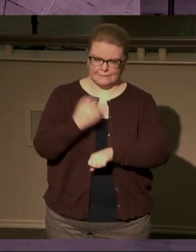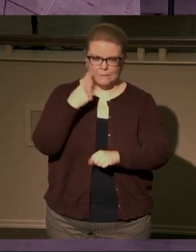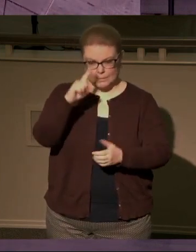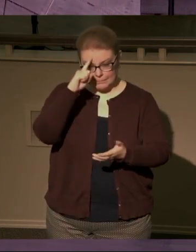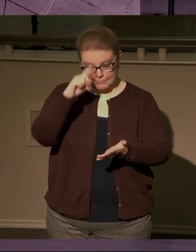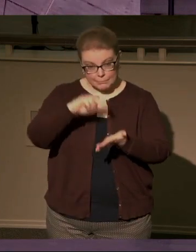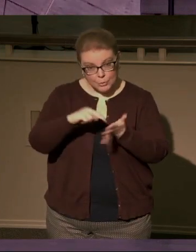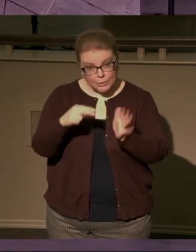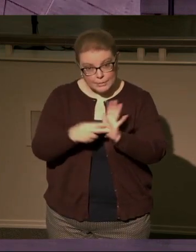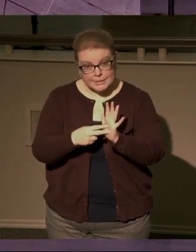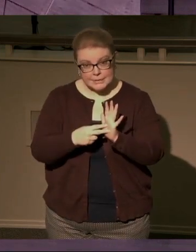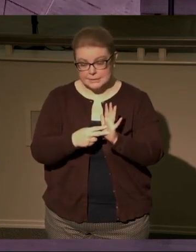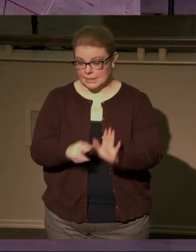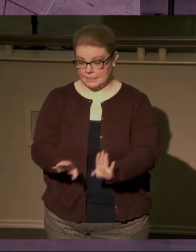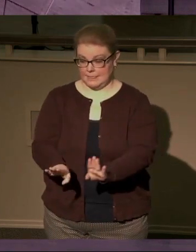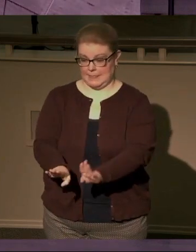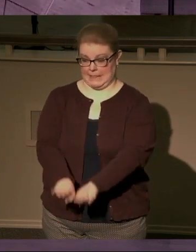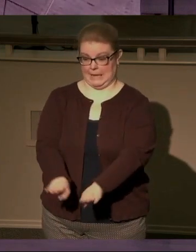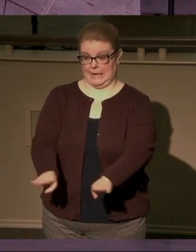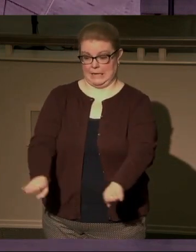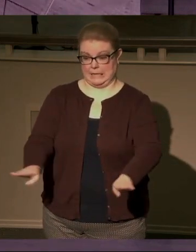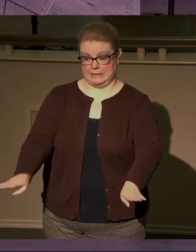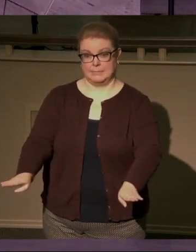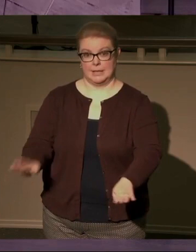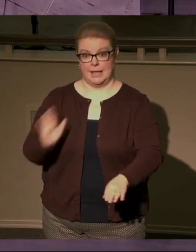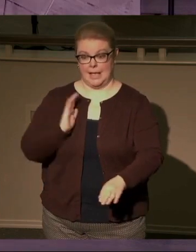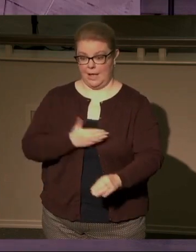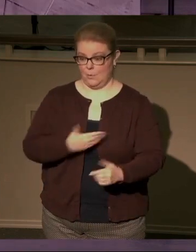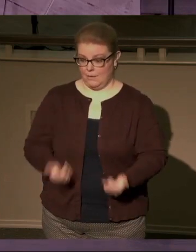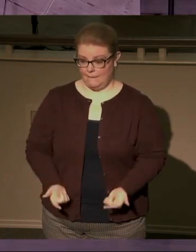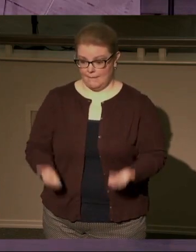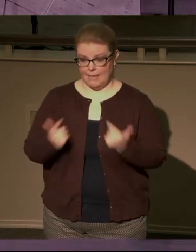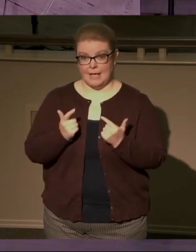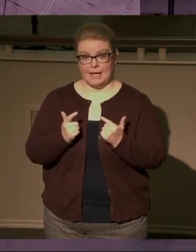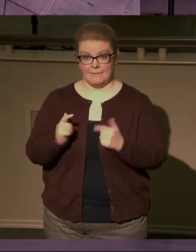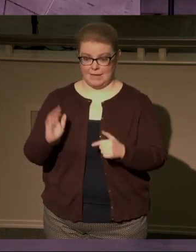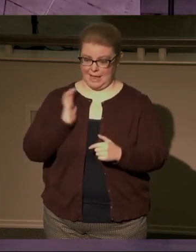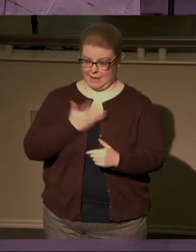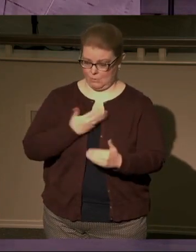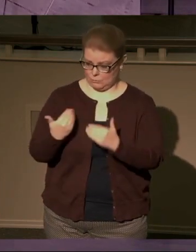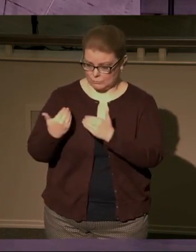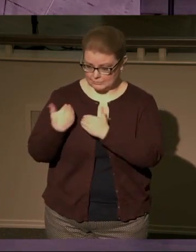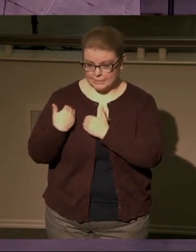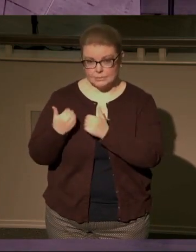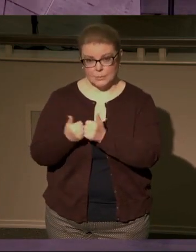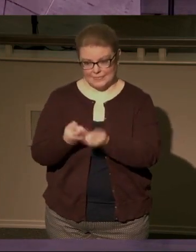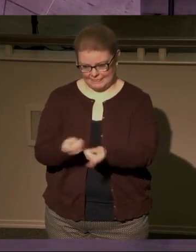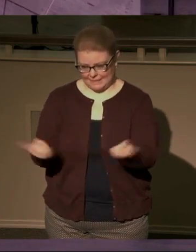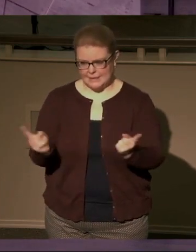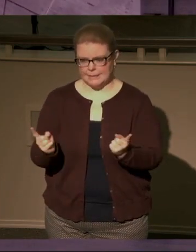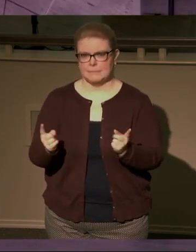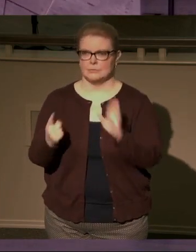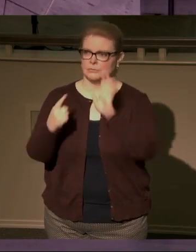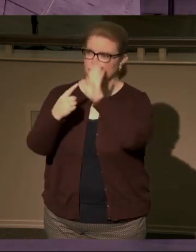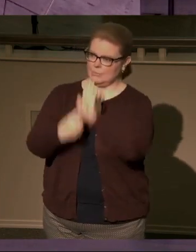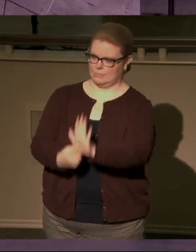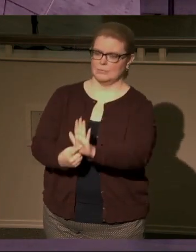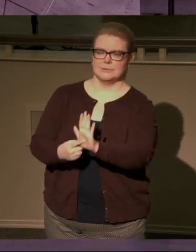people that are in our life, our job with them is to help them represent the image of